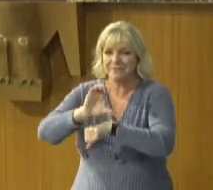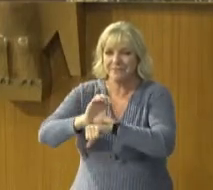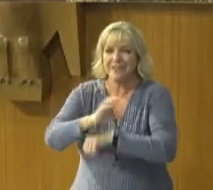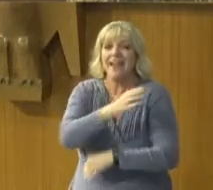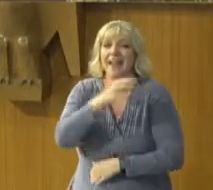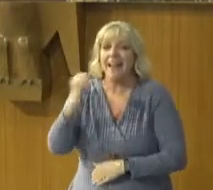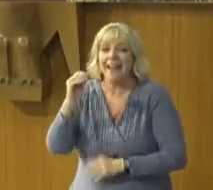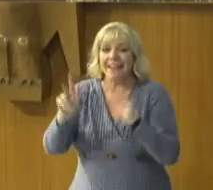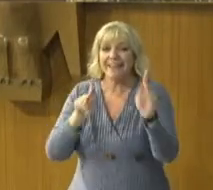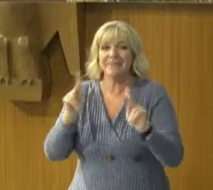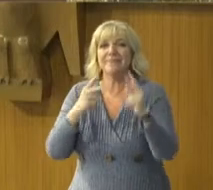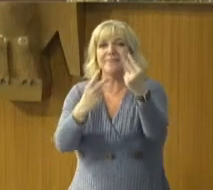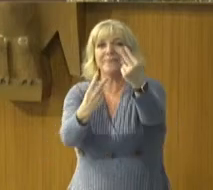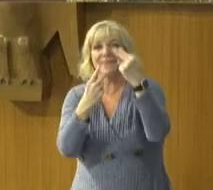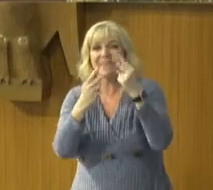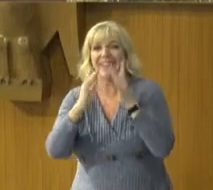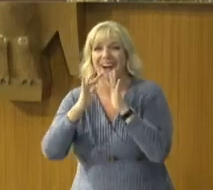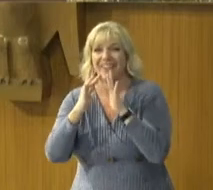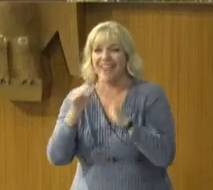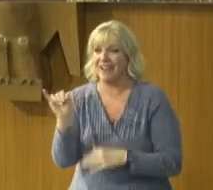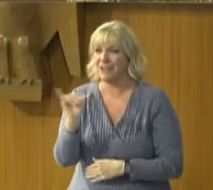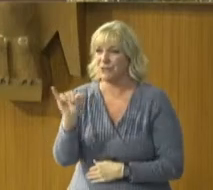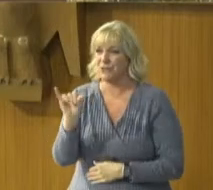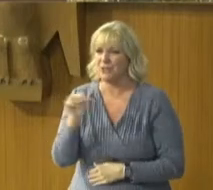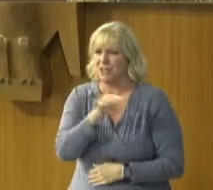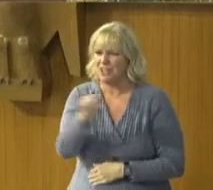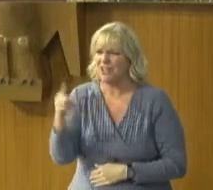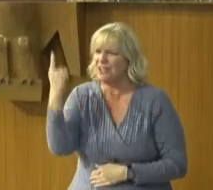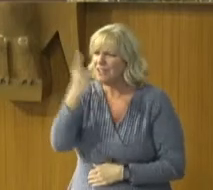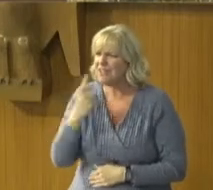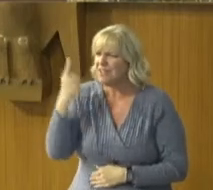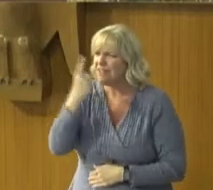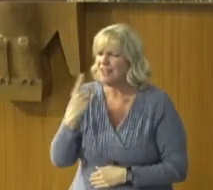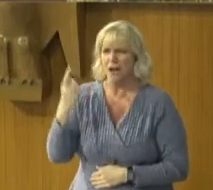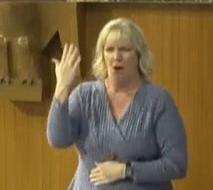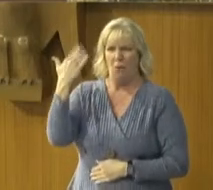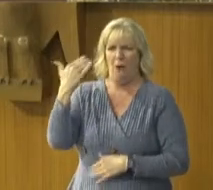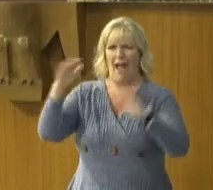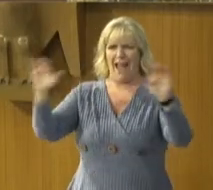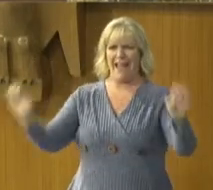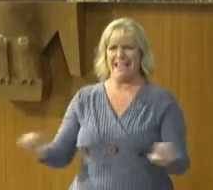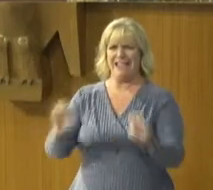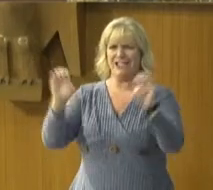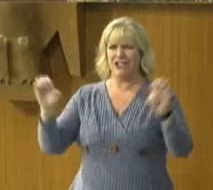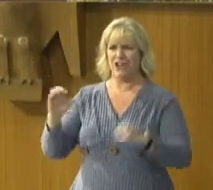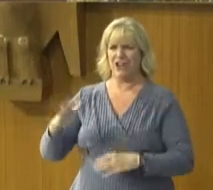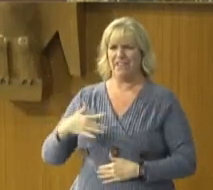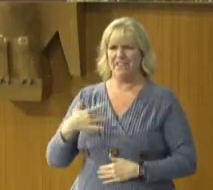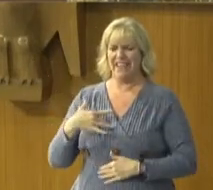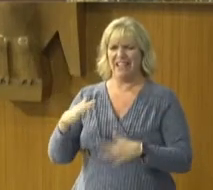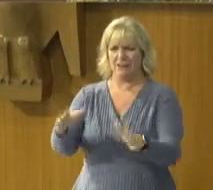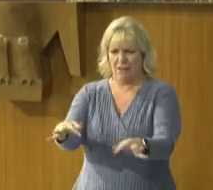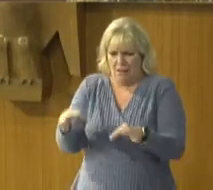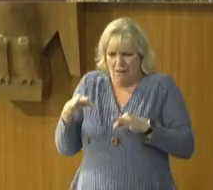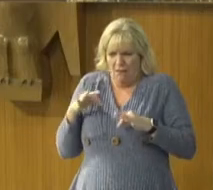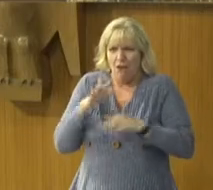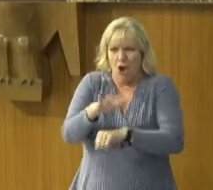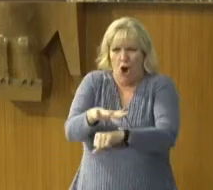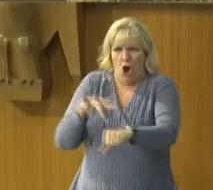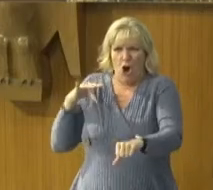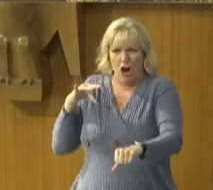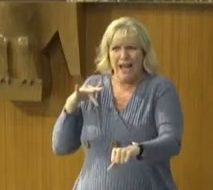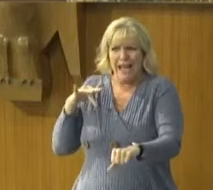in online. If you're wondering why Easter feels as if it's earlier this year than it has been in